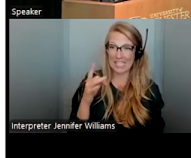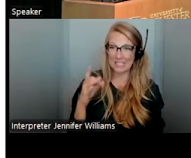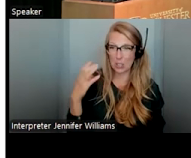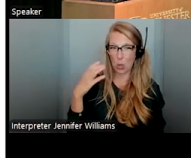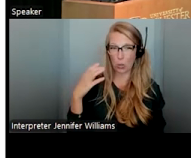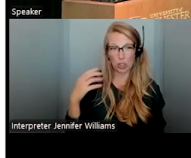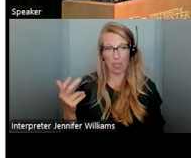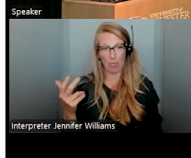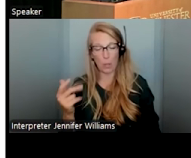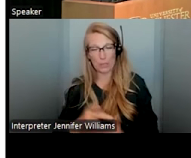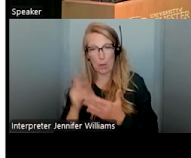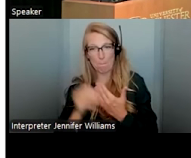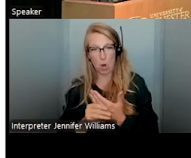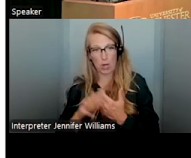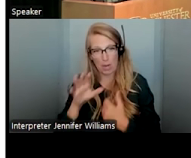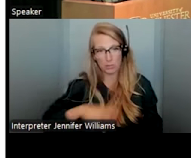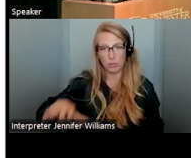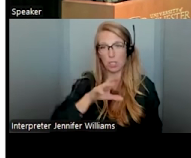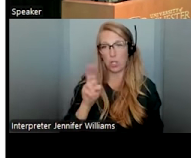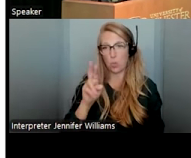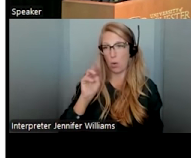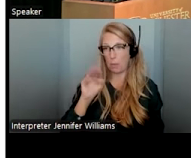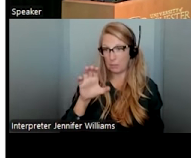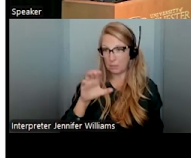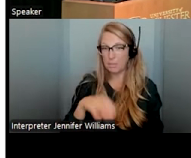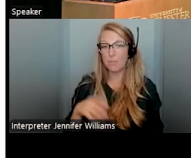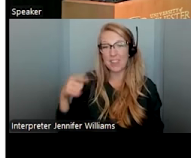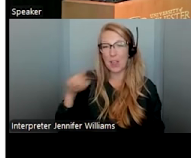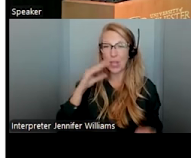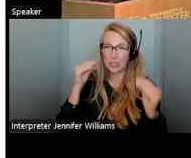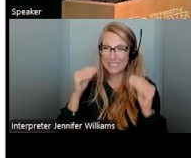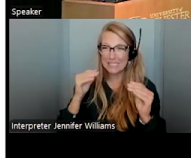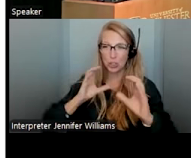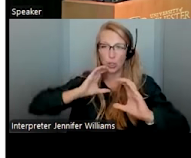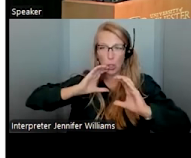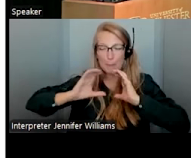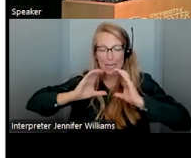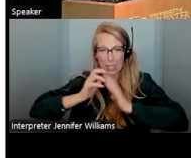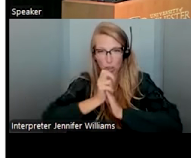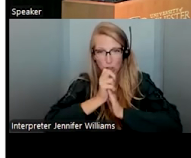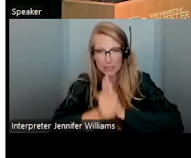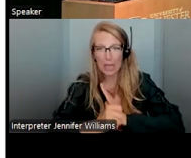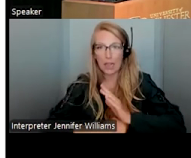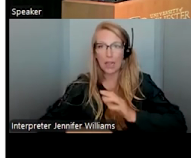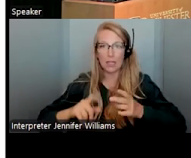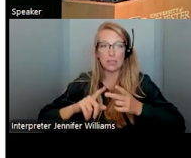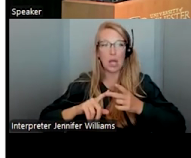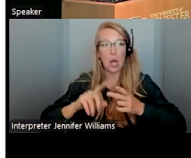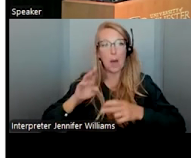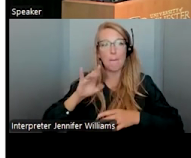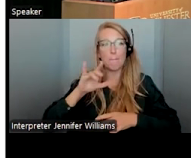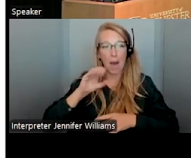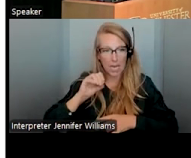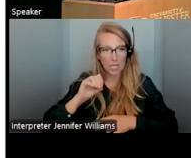across the University of Rochester Medical Center who are teaching communication skills, teaching biopsychosocial